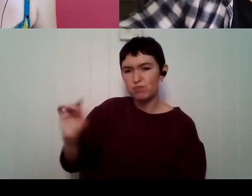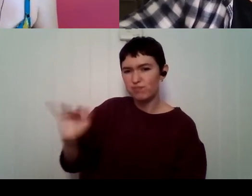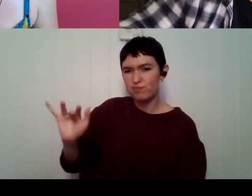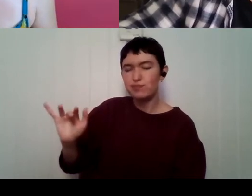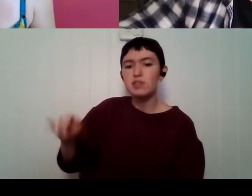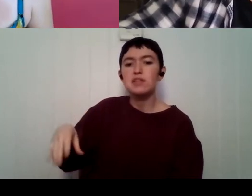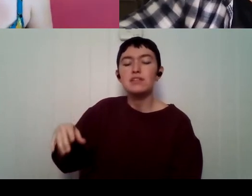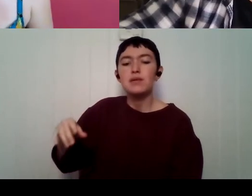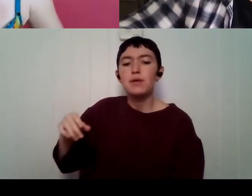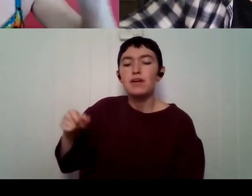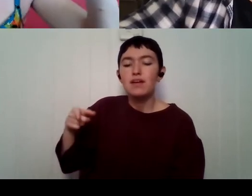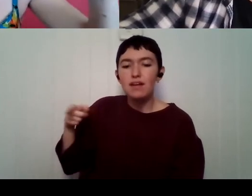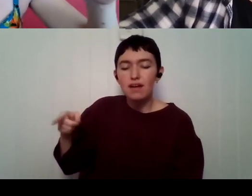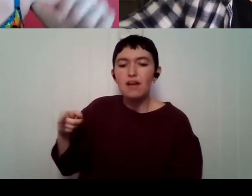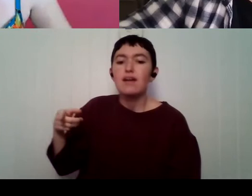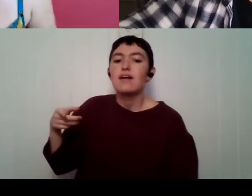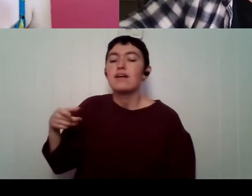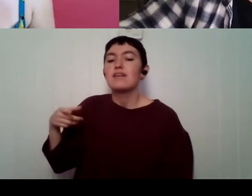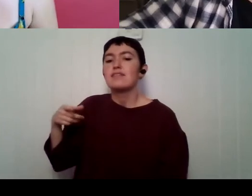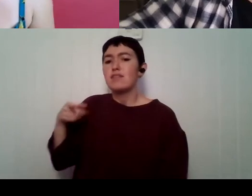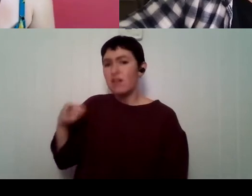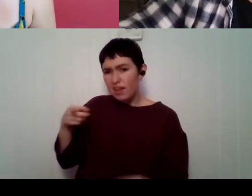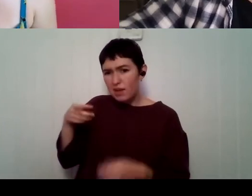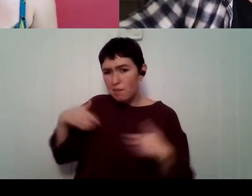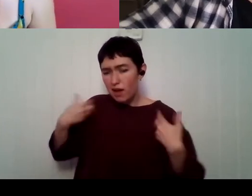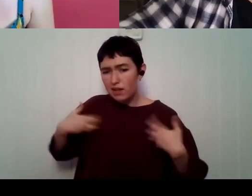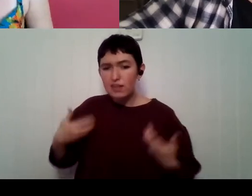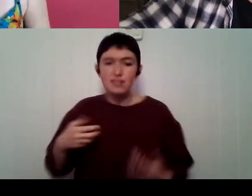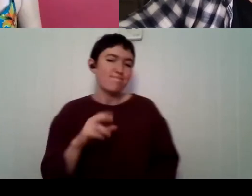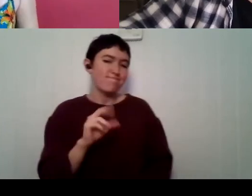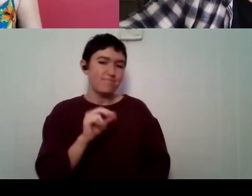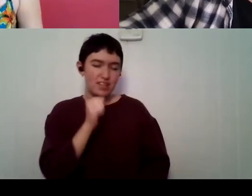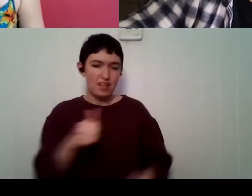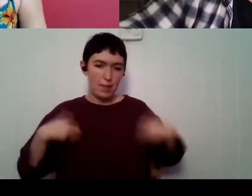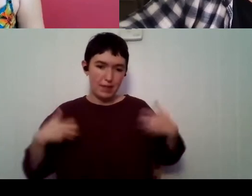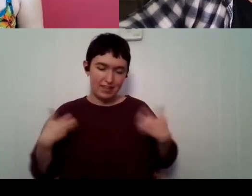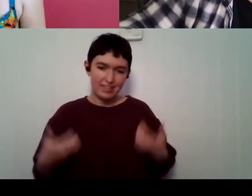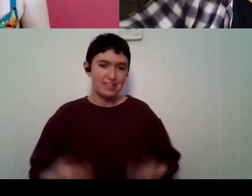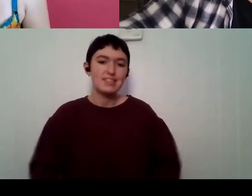monkeys. They are nocturnal, and I actually saw one during the day here, and it was one of the coolest finds when I